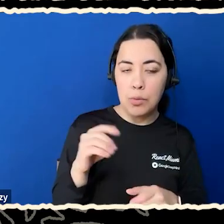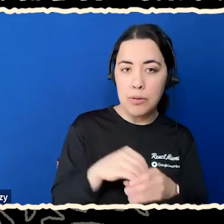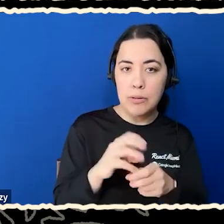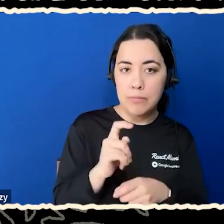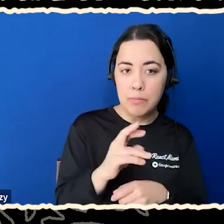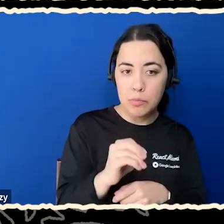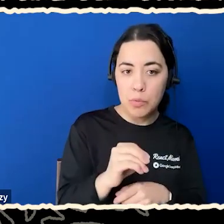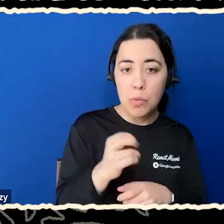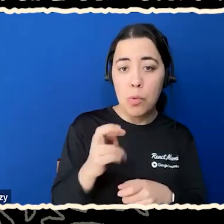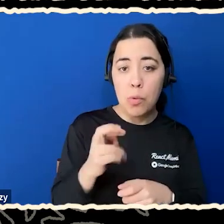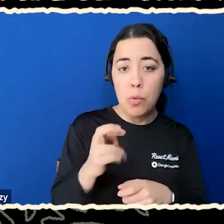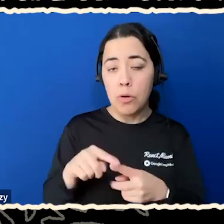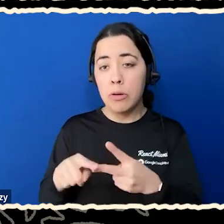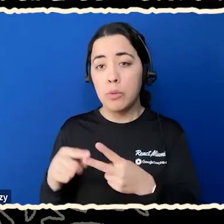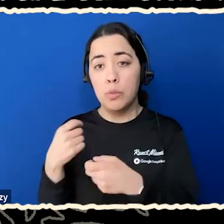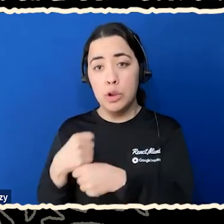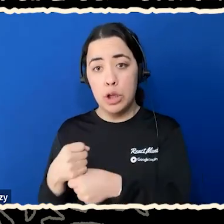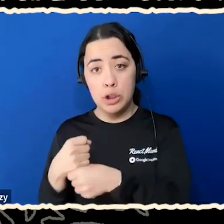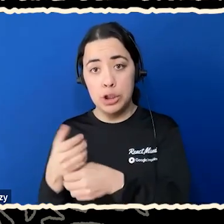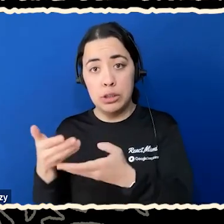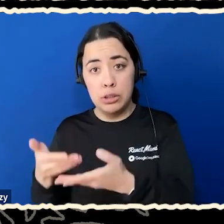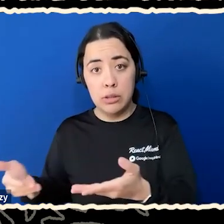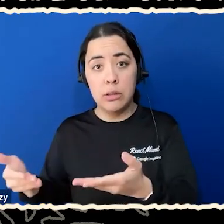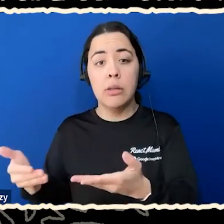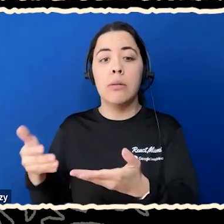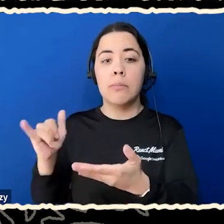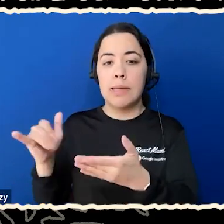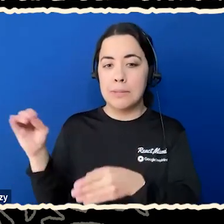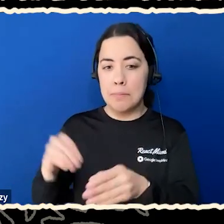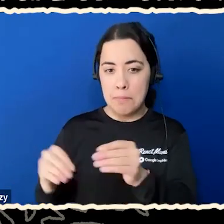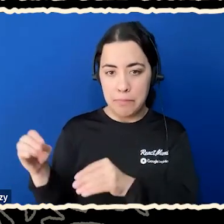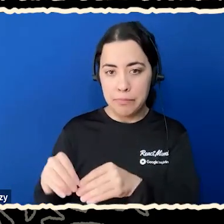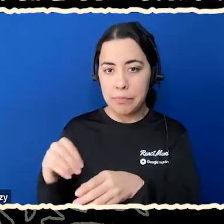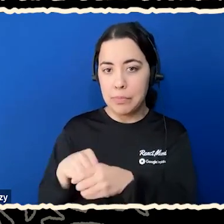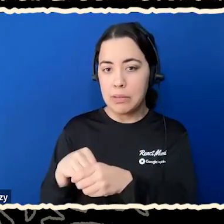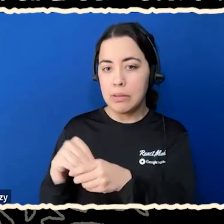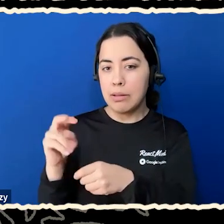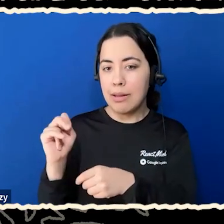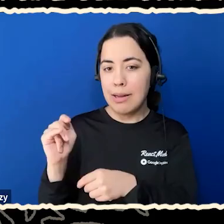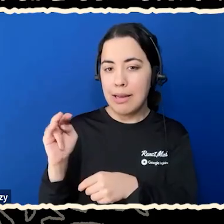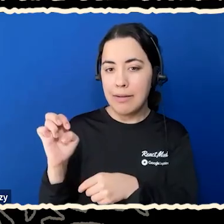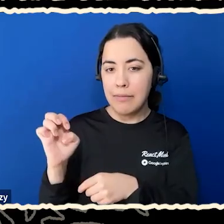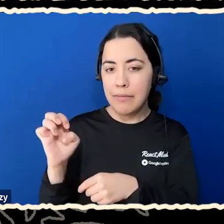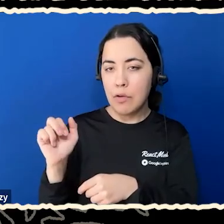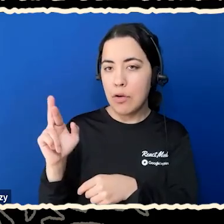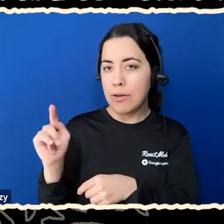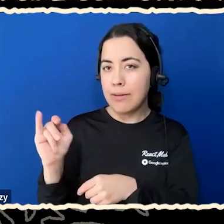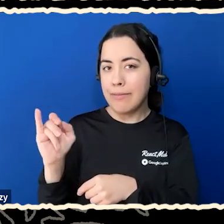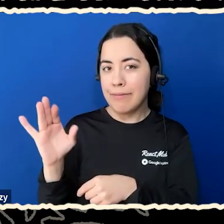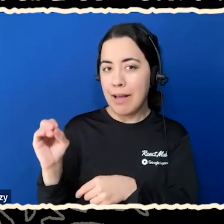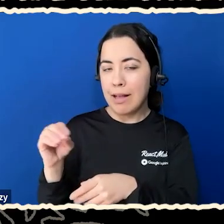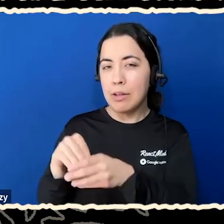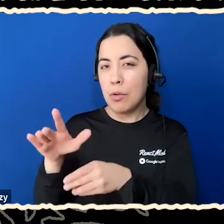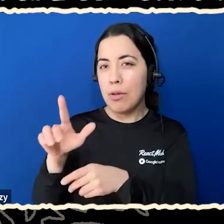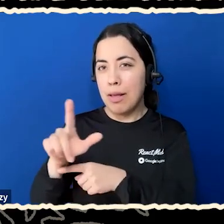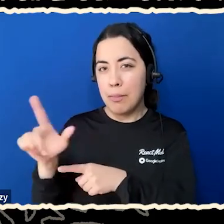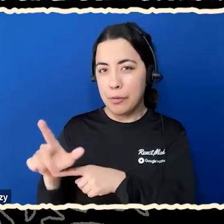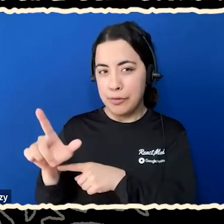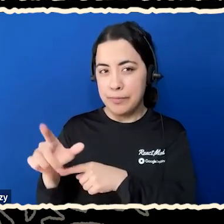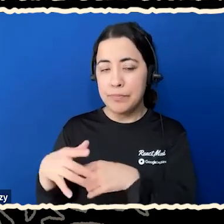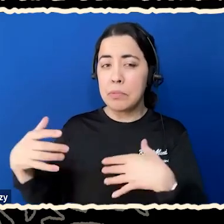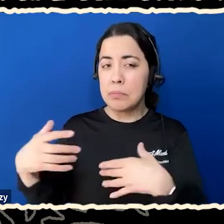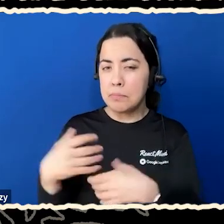or you can do it in production where the bundle is packaged with the native artifacts of your app library. So in